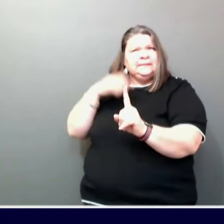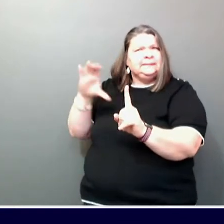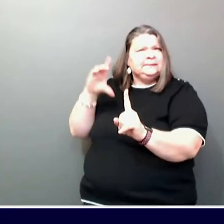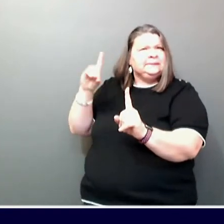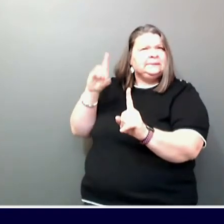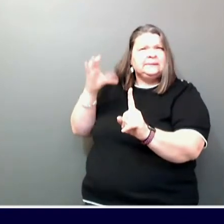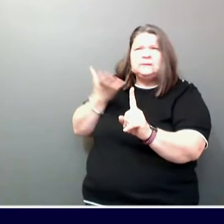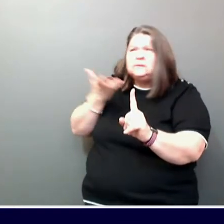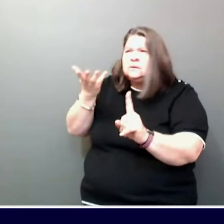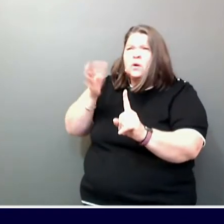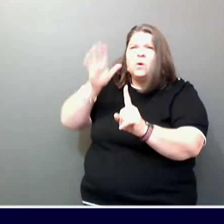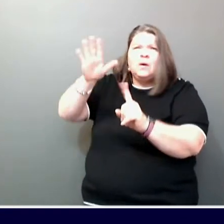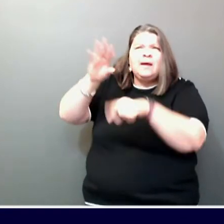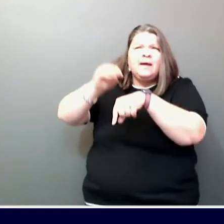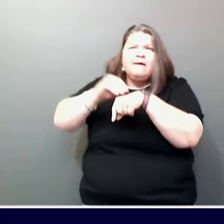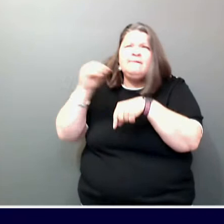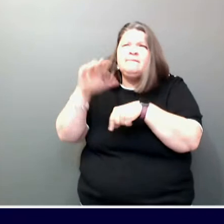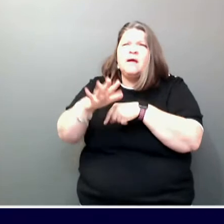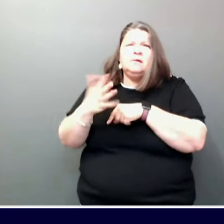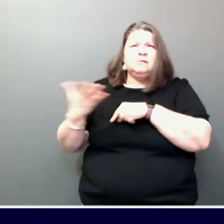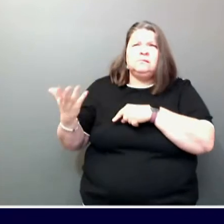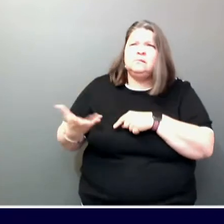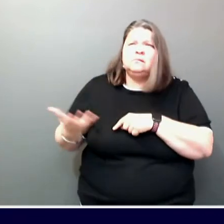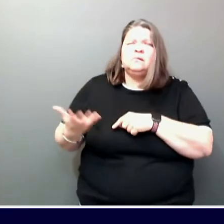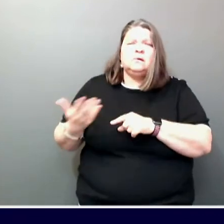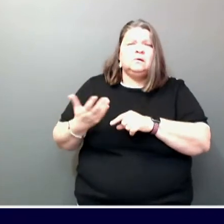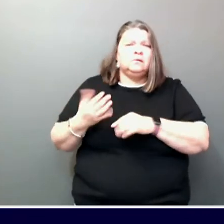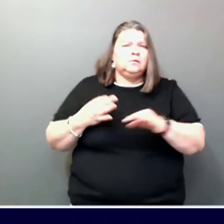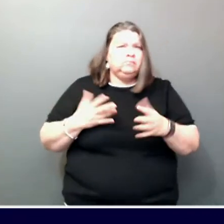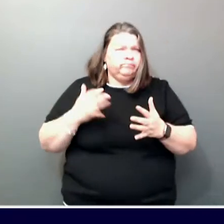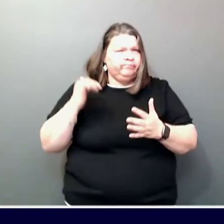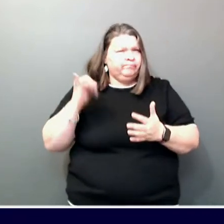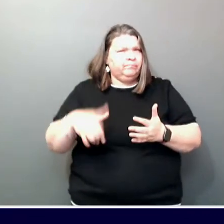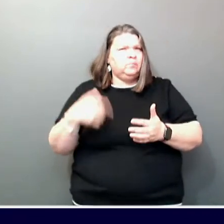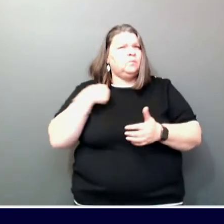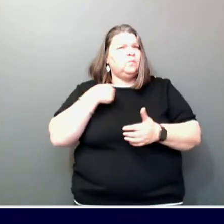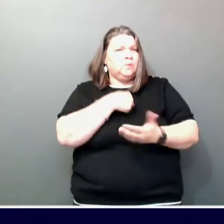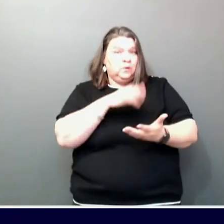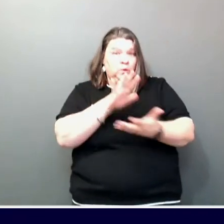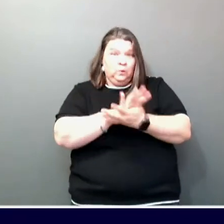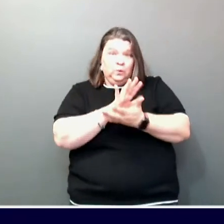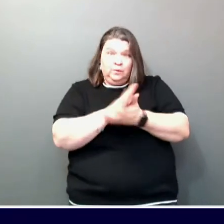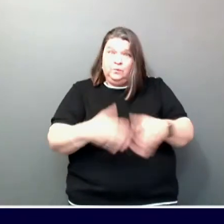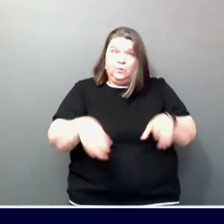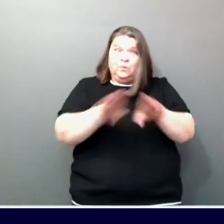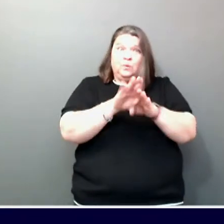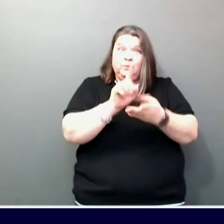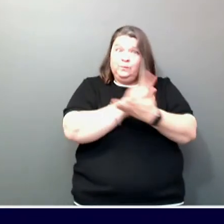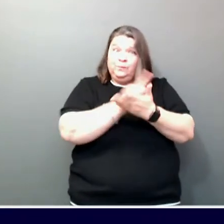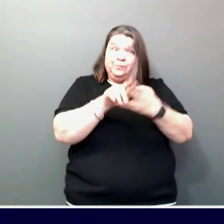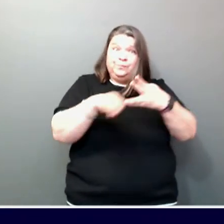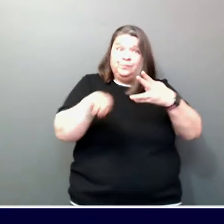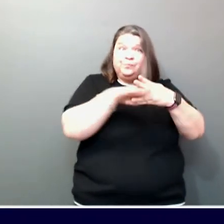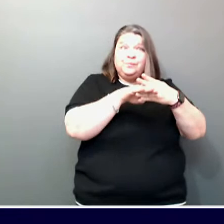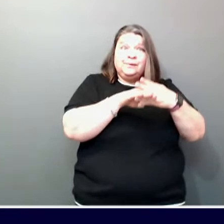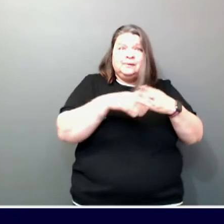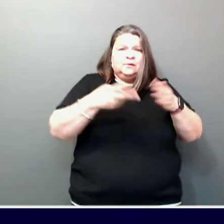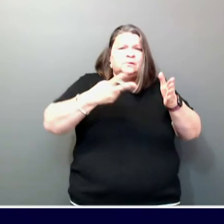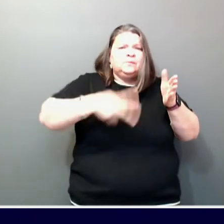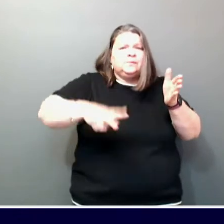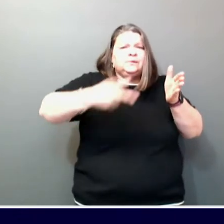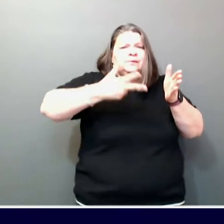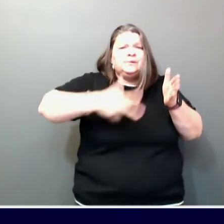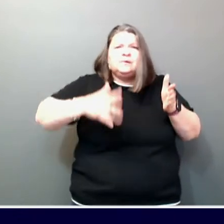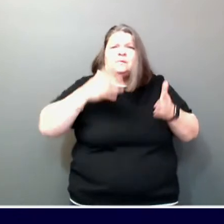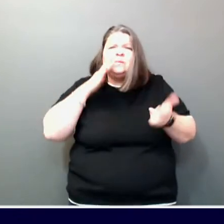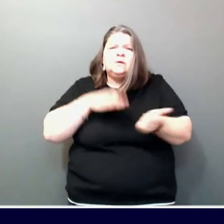come out of next week's school vacation, Maine CDC will revisit our recommendations around masking in schools and look for signs